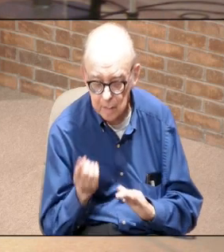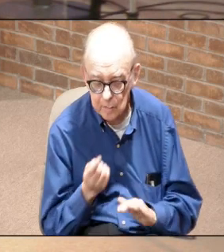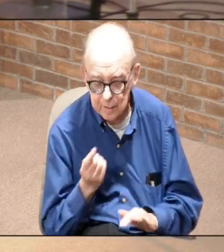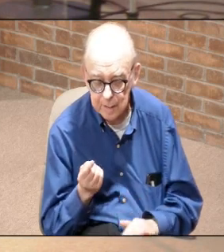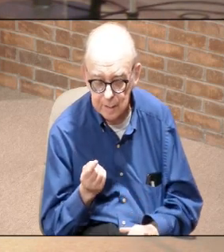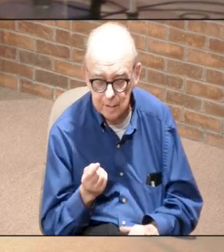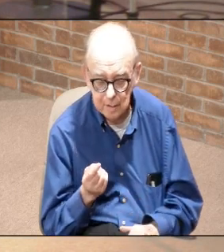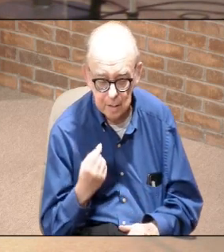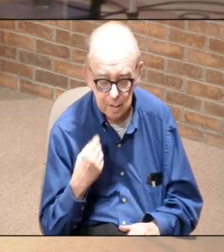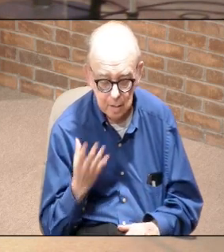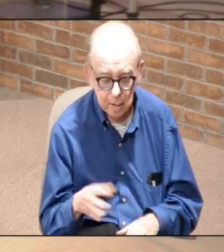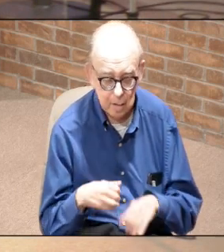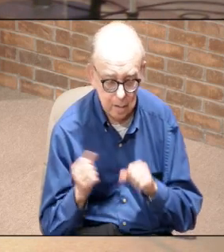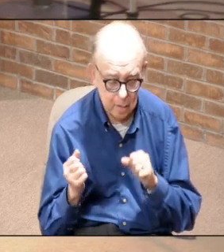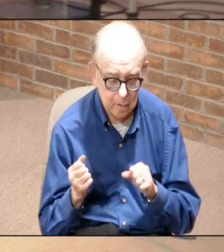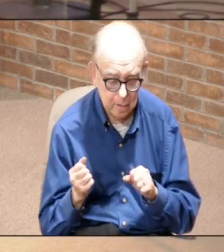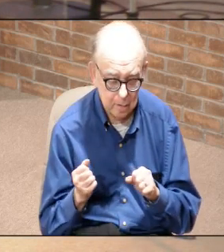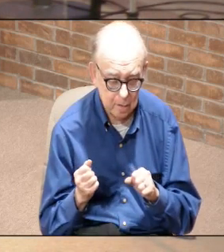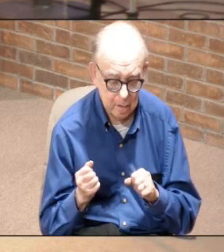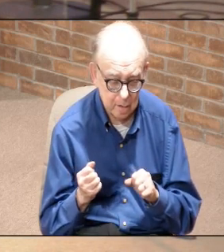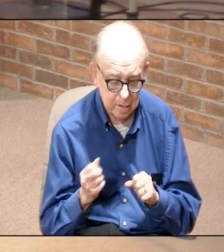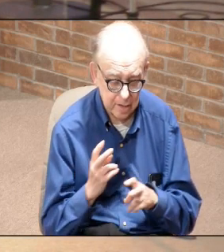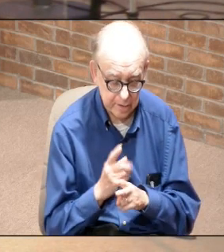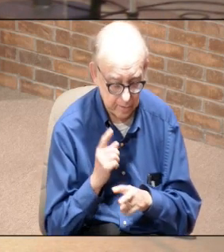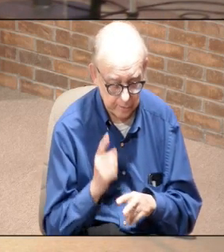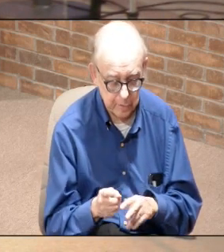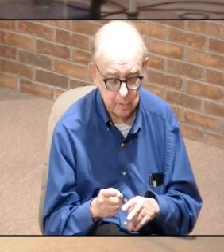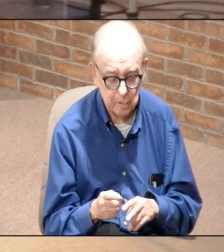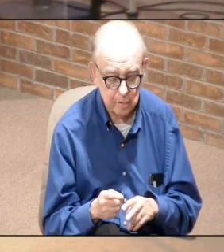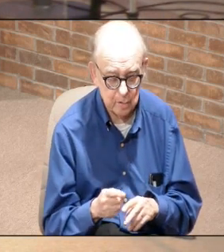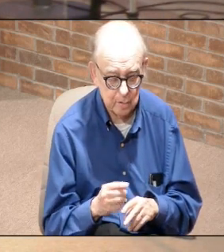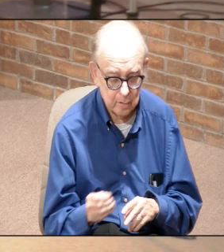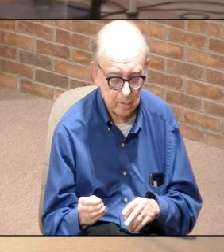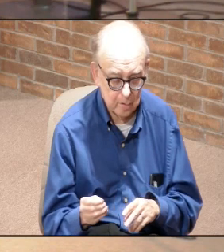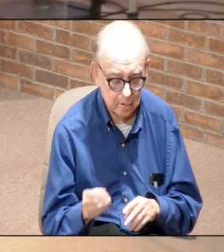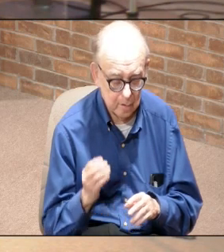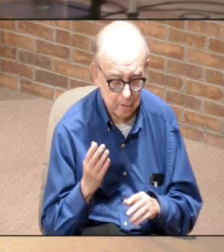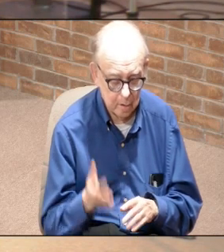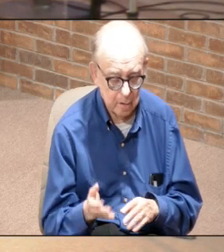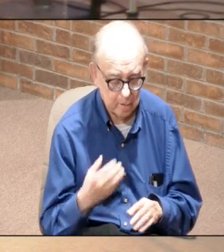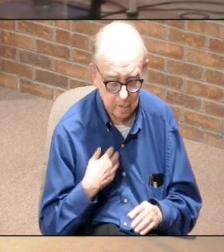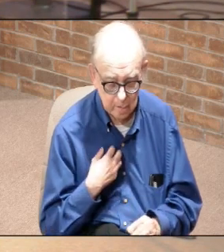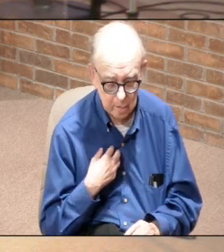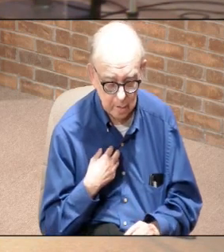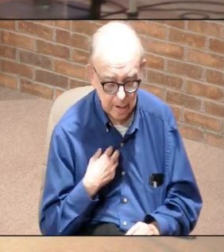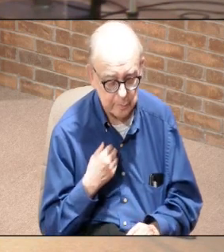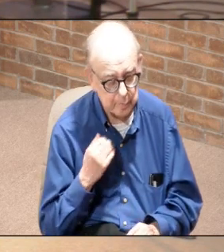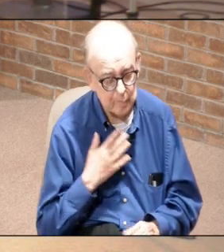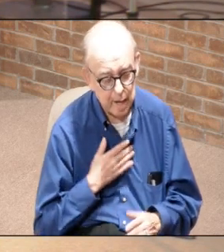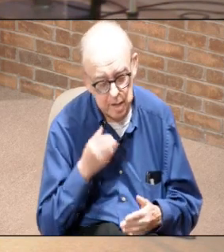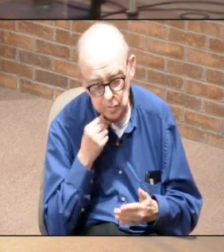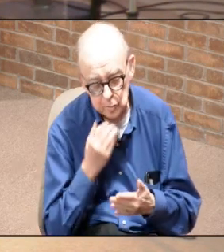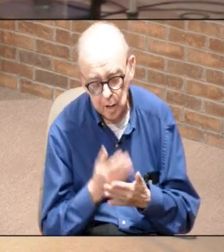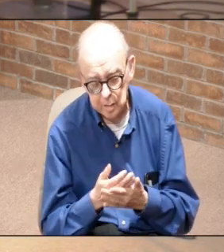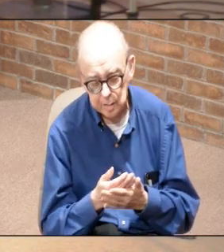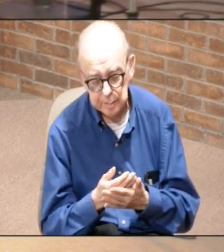only will I take care of you, and you will have my daughter,